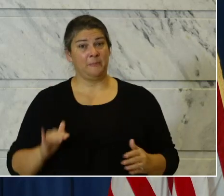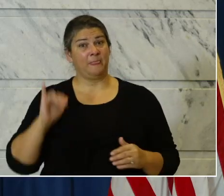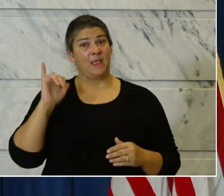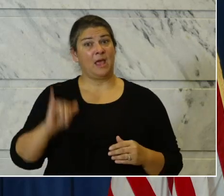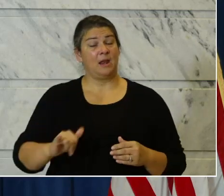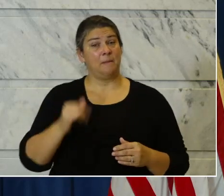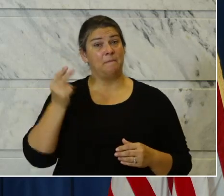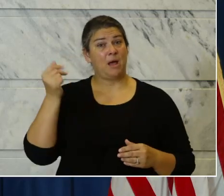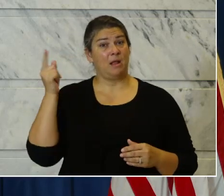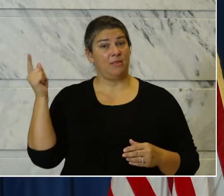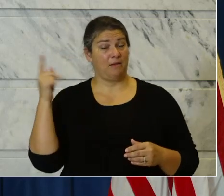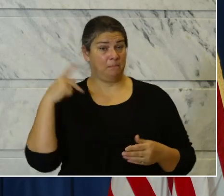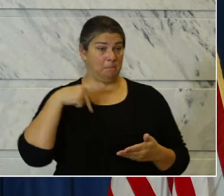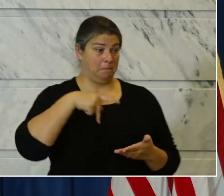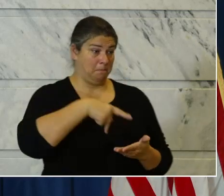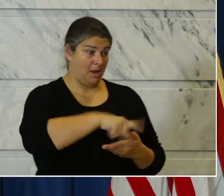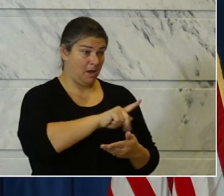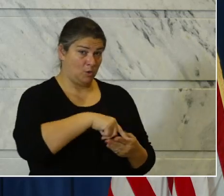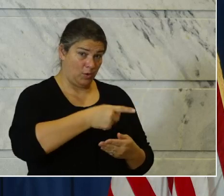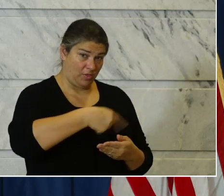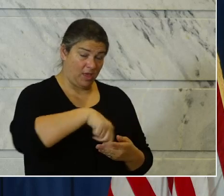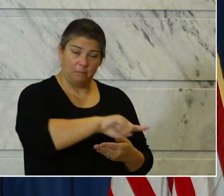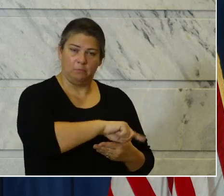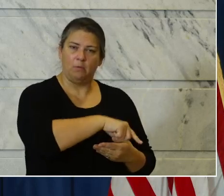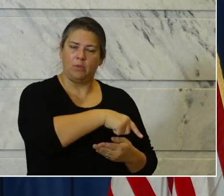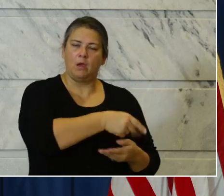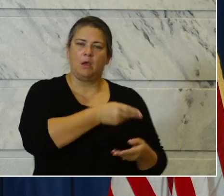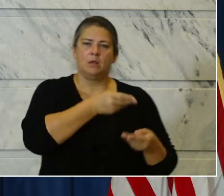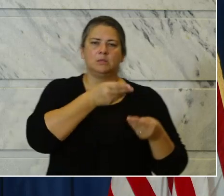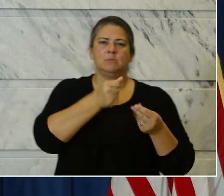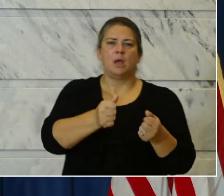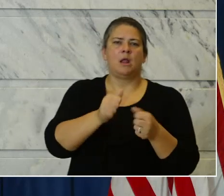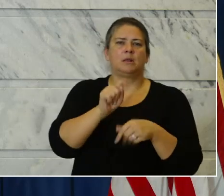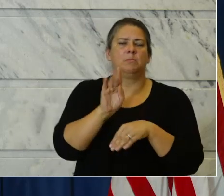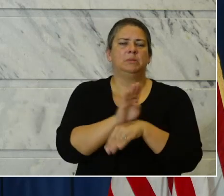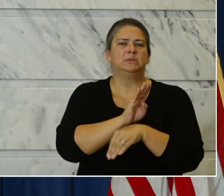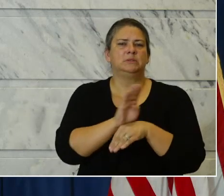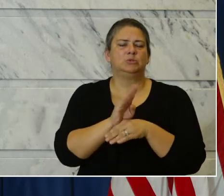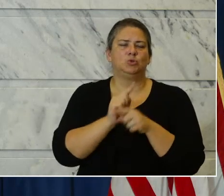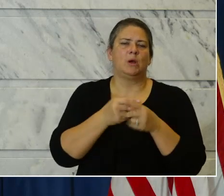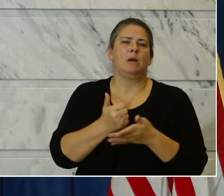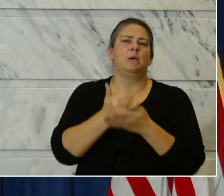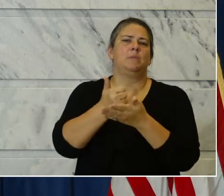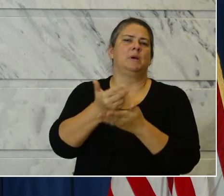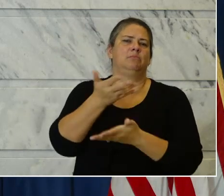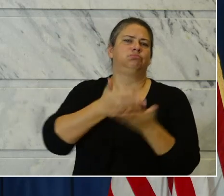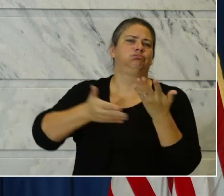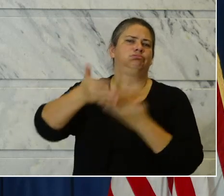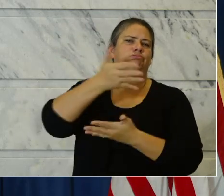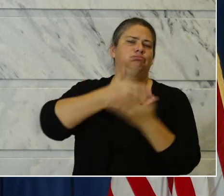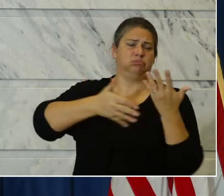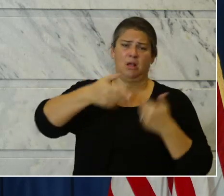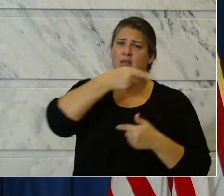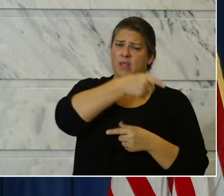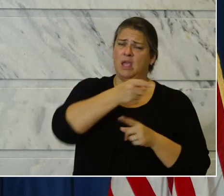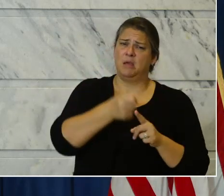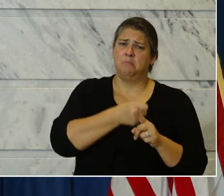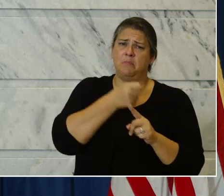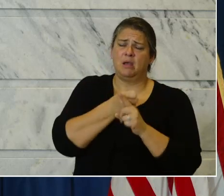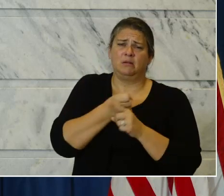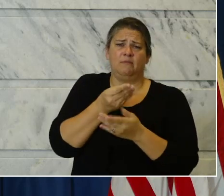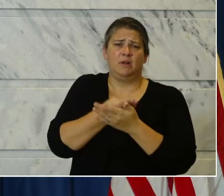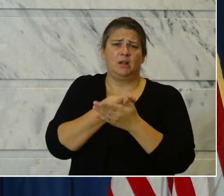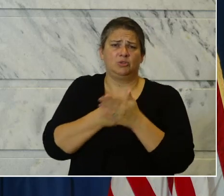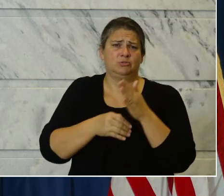in our economy at all of our small, medium, and large businesses, and they have an economic impact multiple times